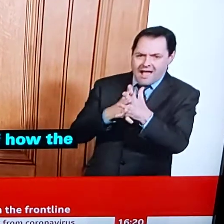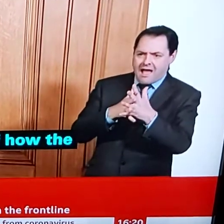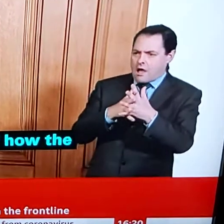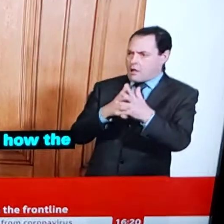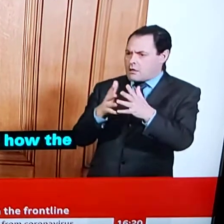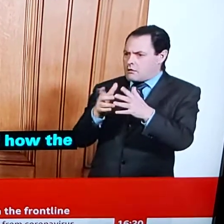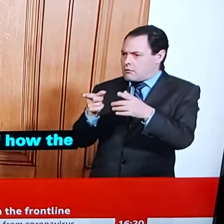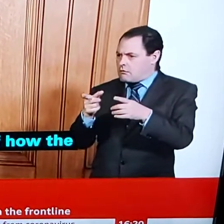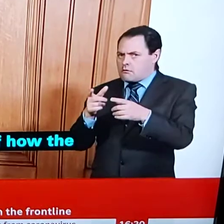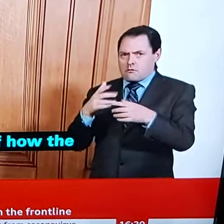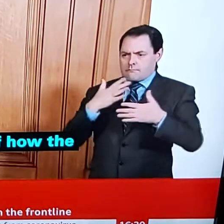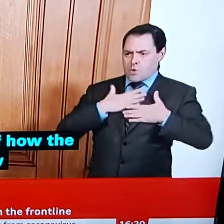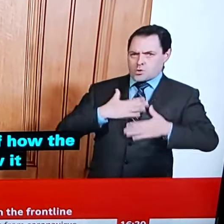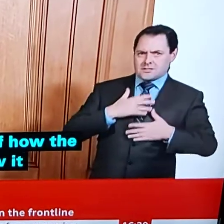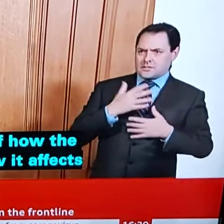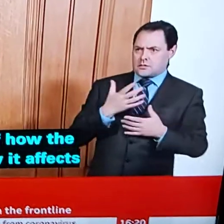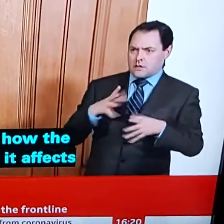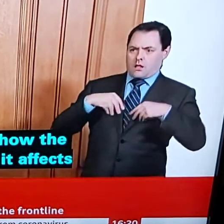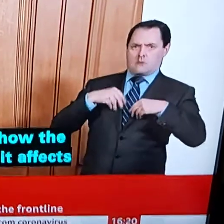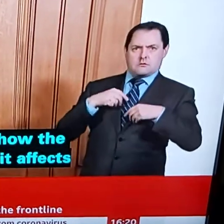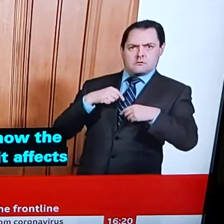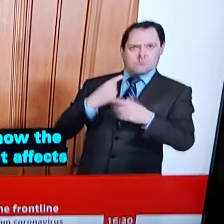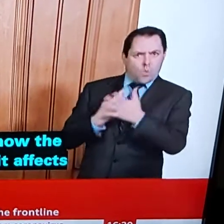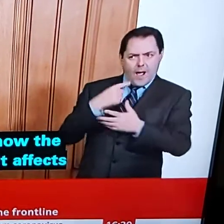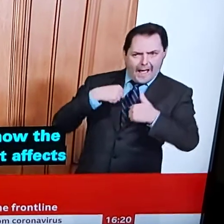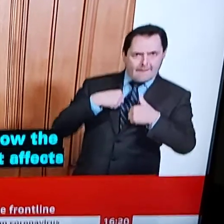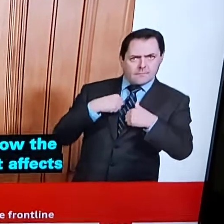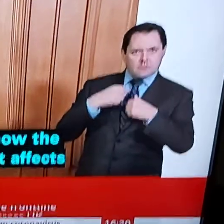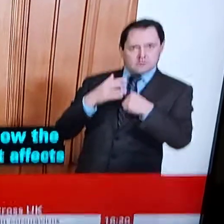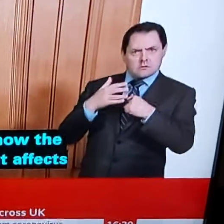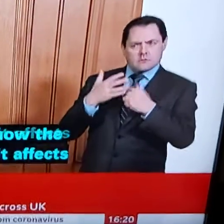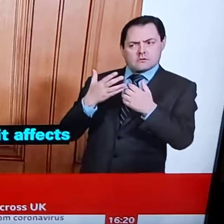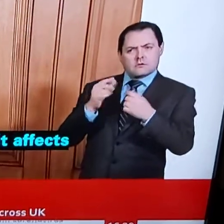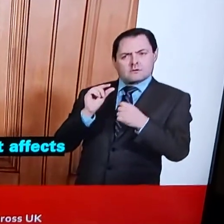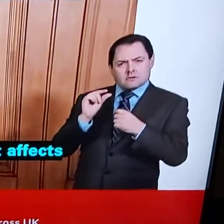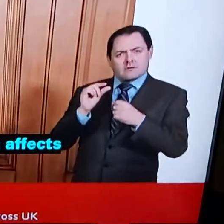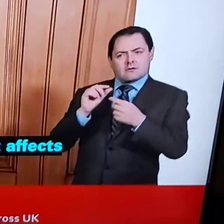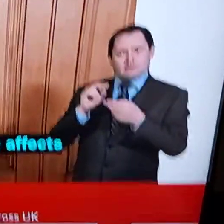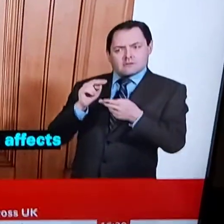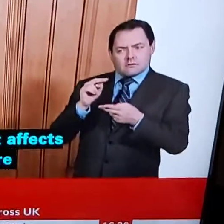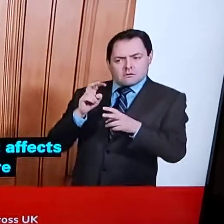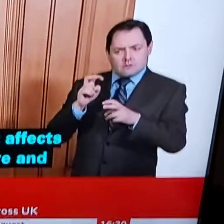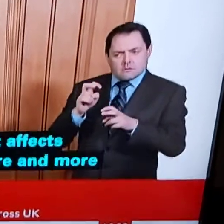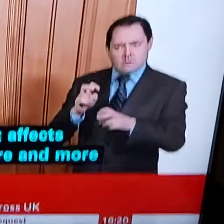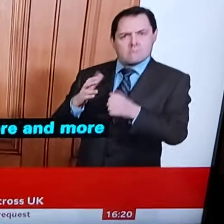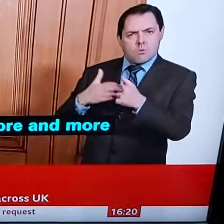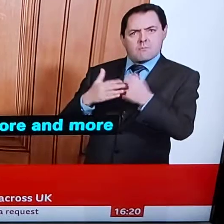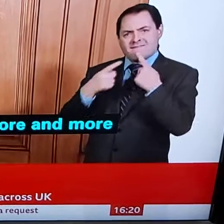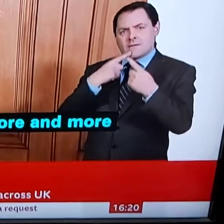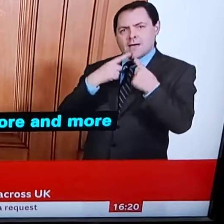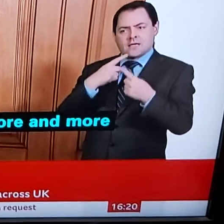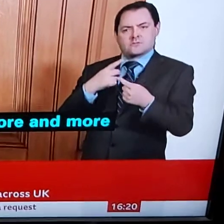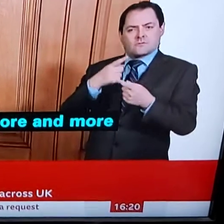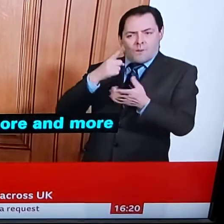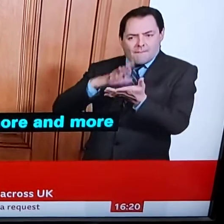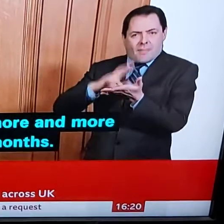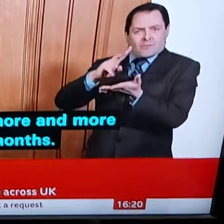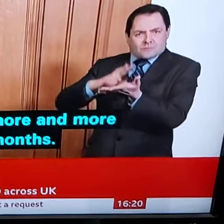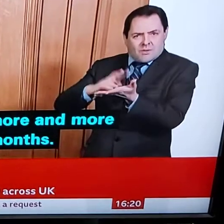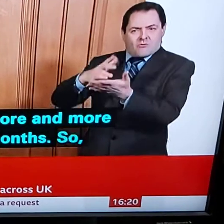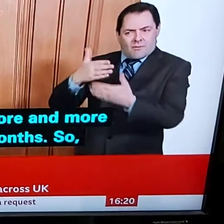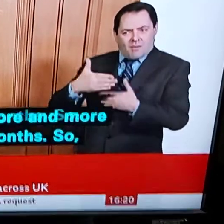affects immunity, will become more and more clear over the next few months. So yes, we will have to develop